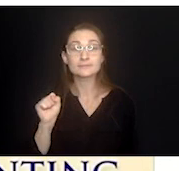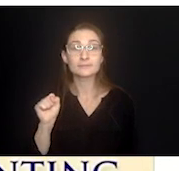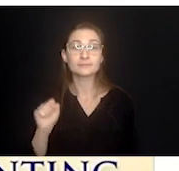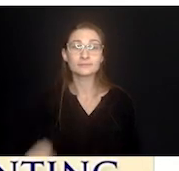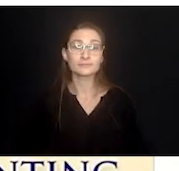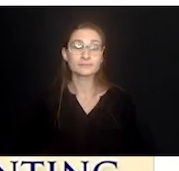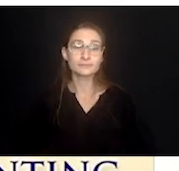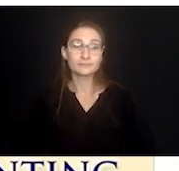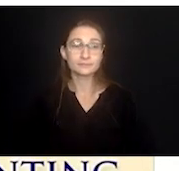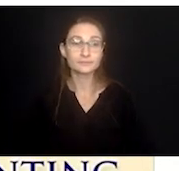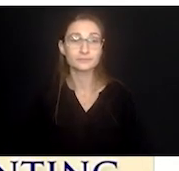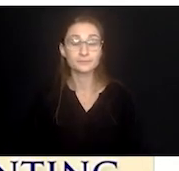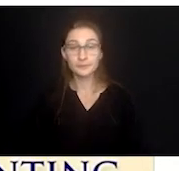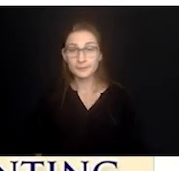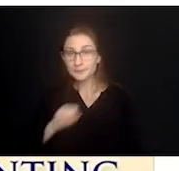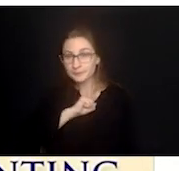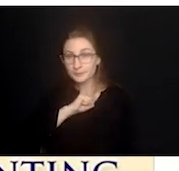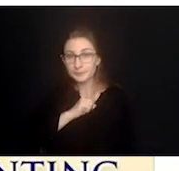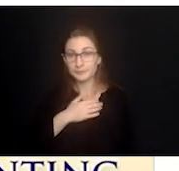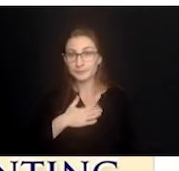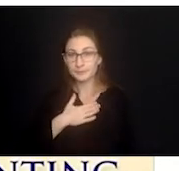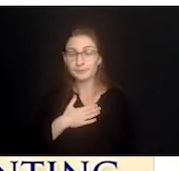PBIS